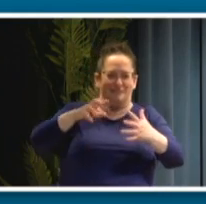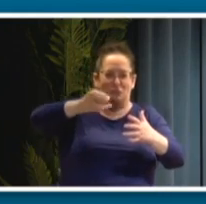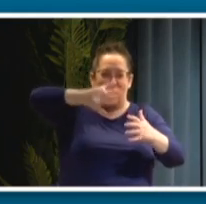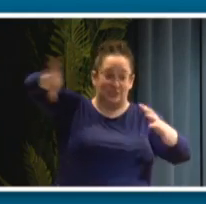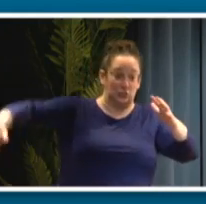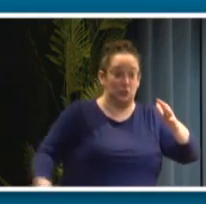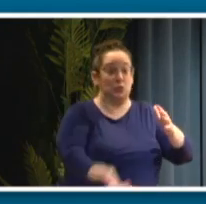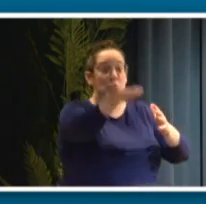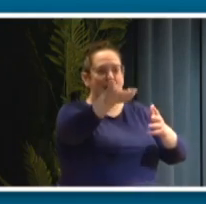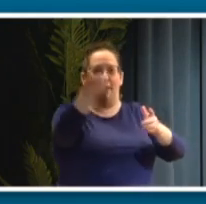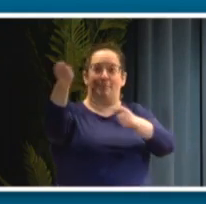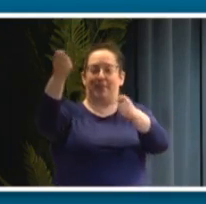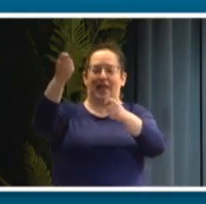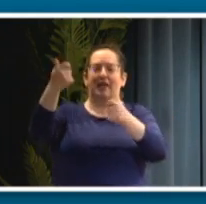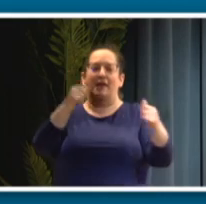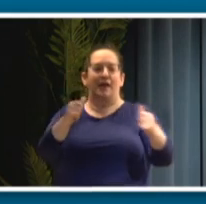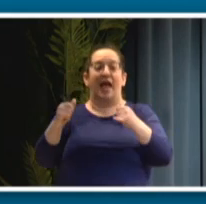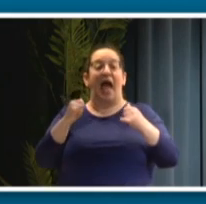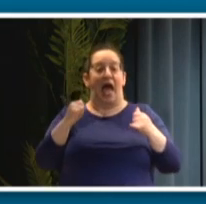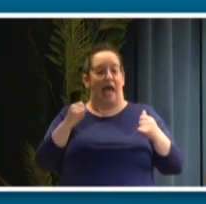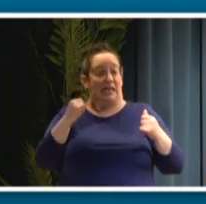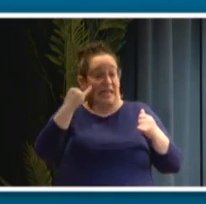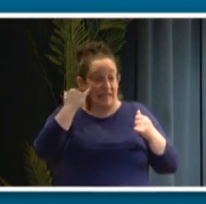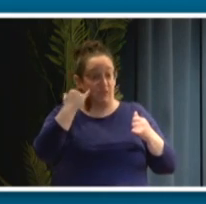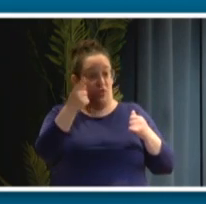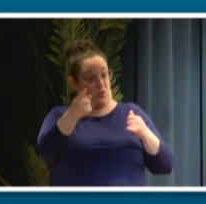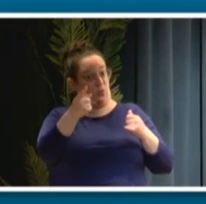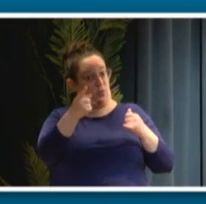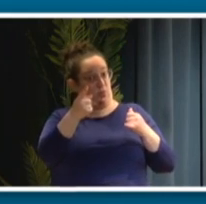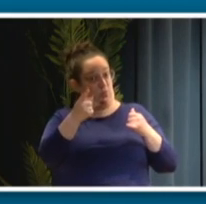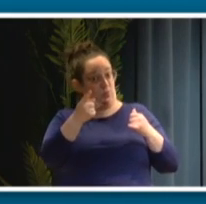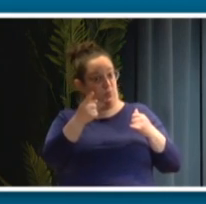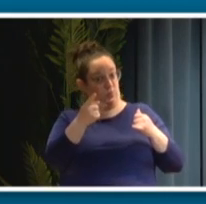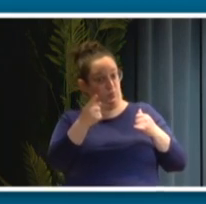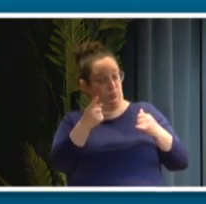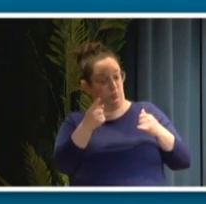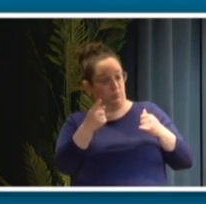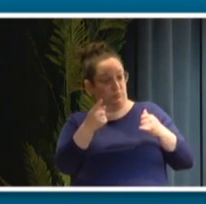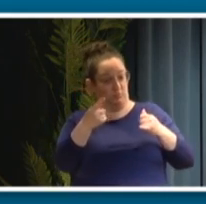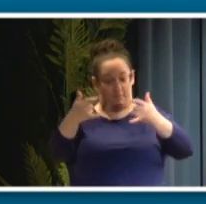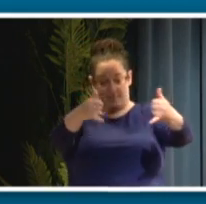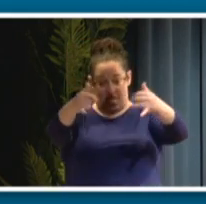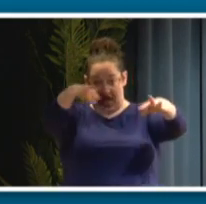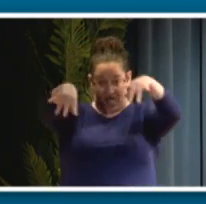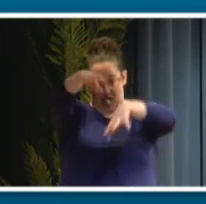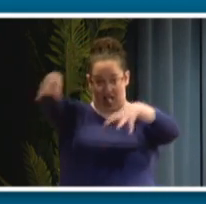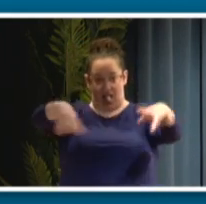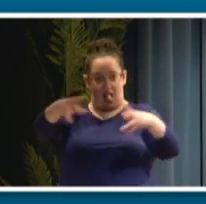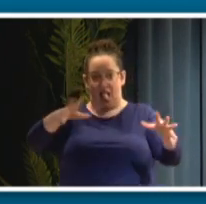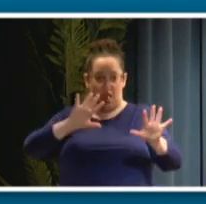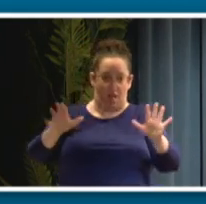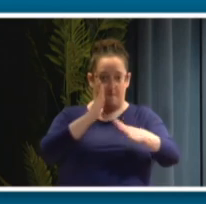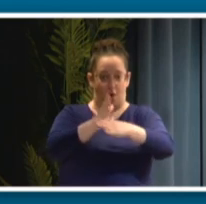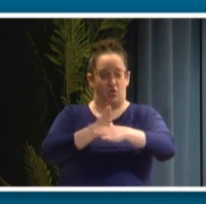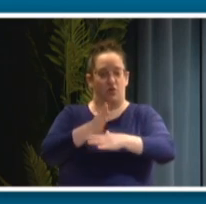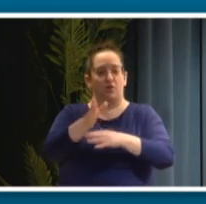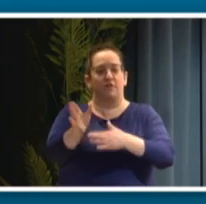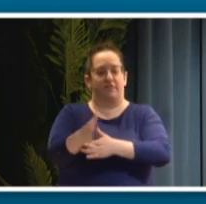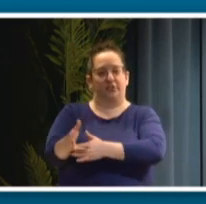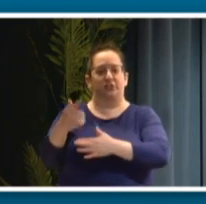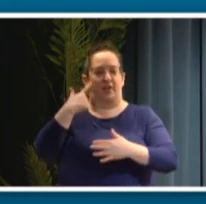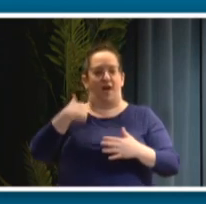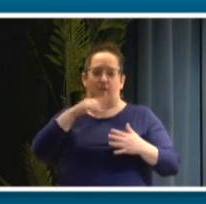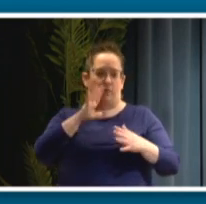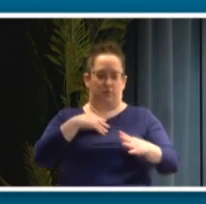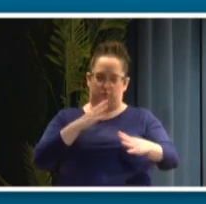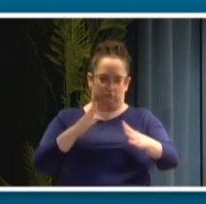if you do touch the fish, then I'm going to have to suspend you, and that's just what it is. This is a no-nonsense rule. Cool. A couple weeks go by,